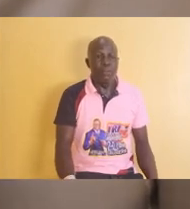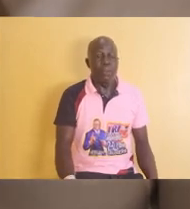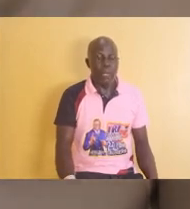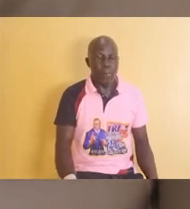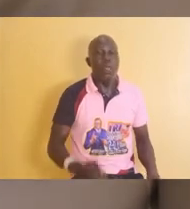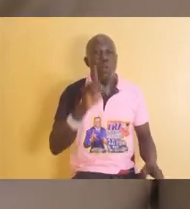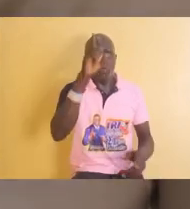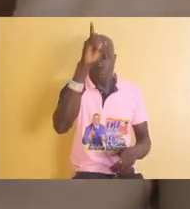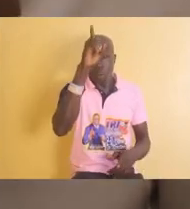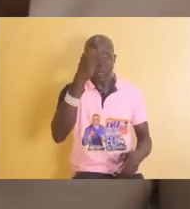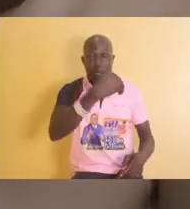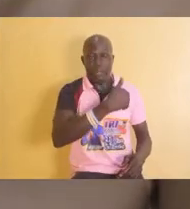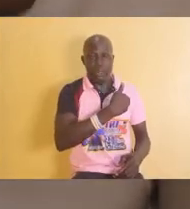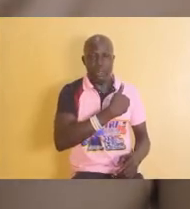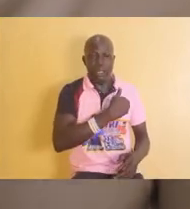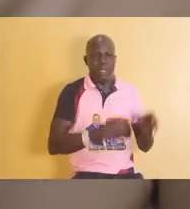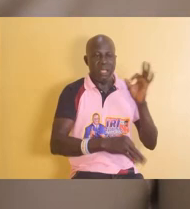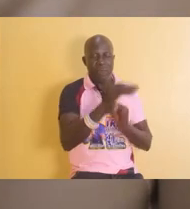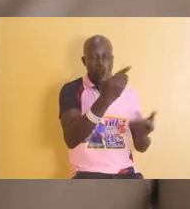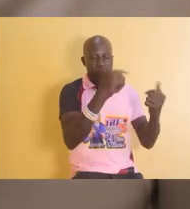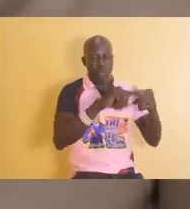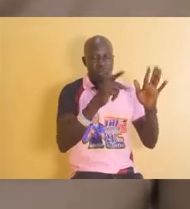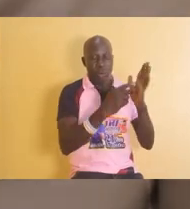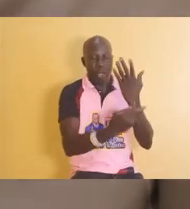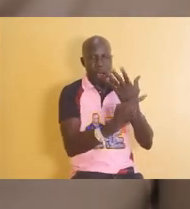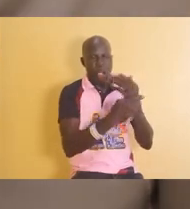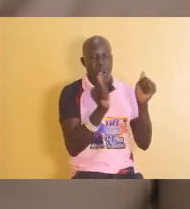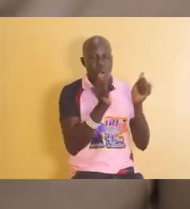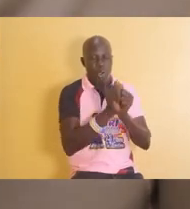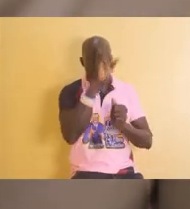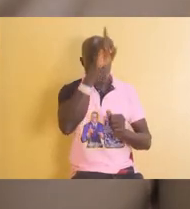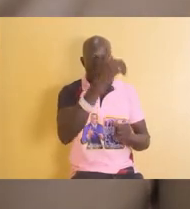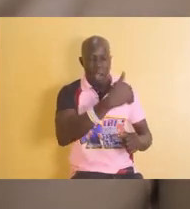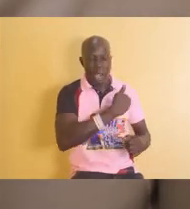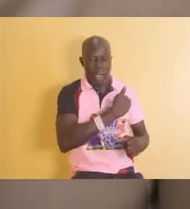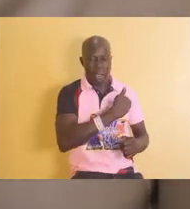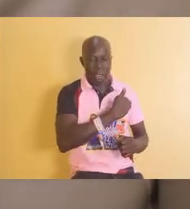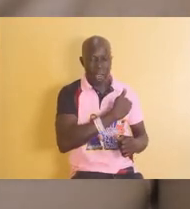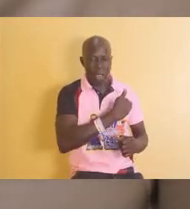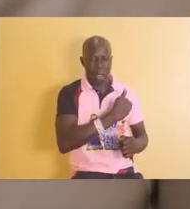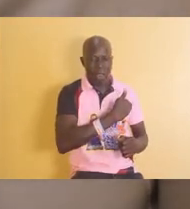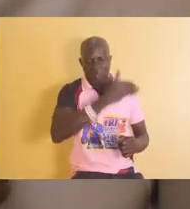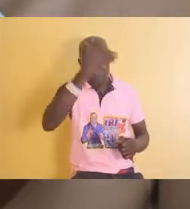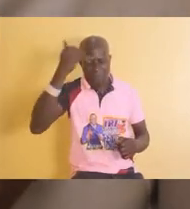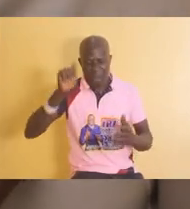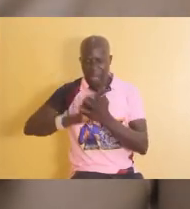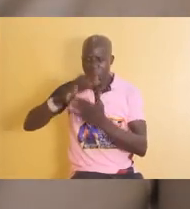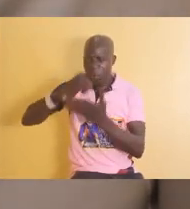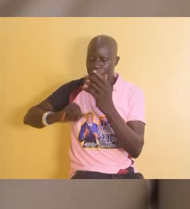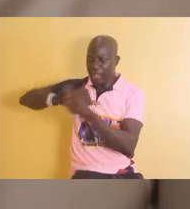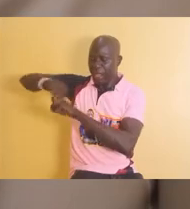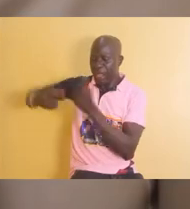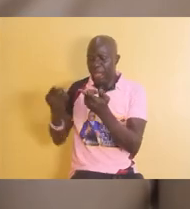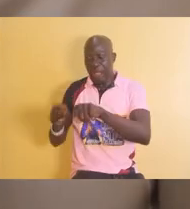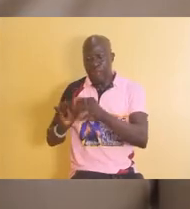kan okan melo okan kan ko ba po ni program we are coming to a program okan kan ni ko ma fi ko come with one mind ba gbe pa won kan to se ni asseti